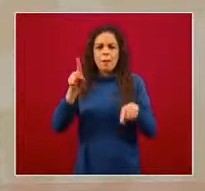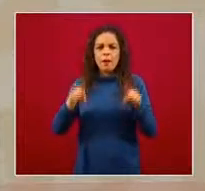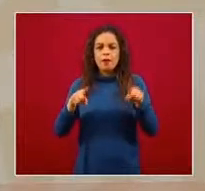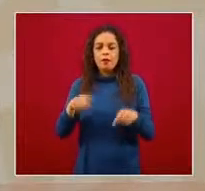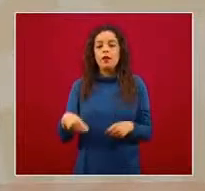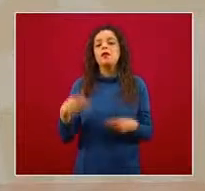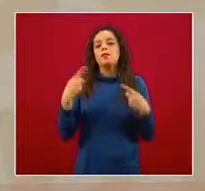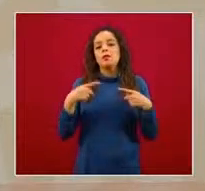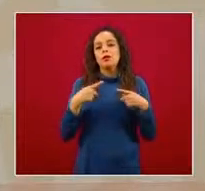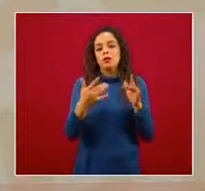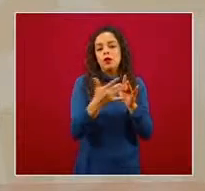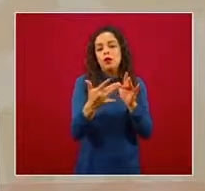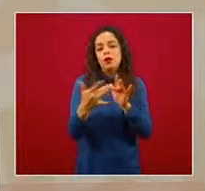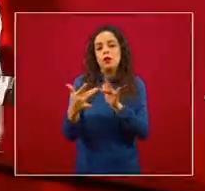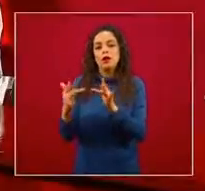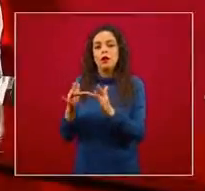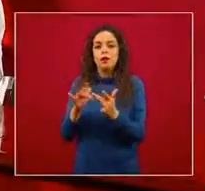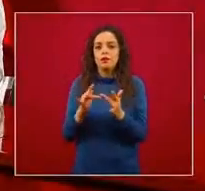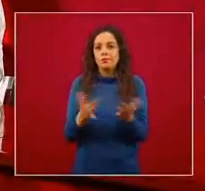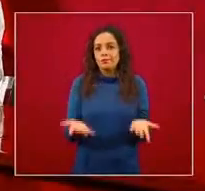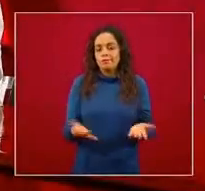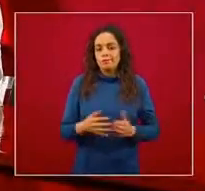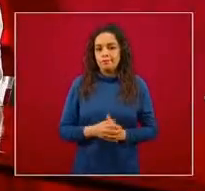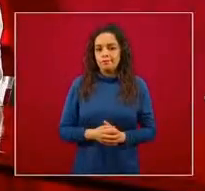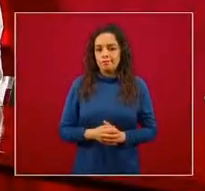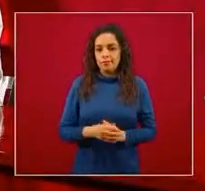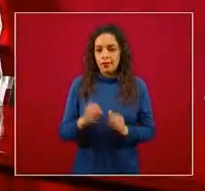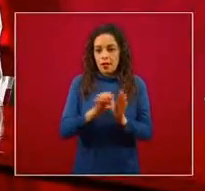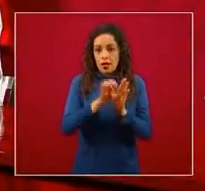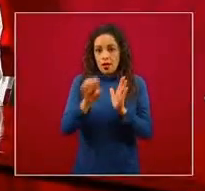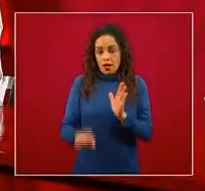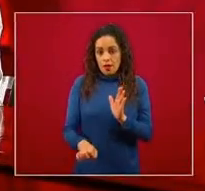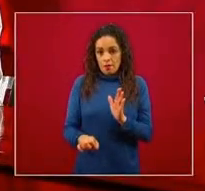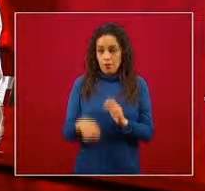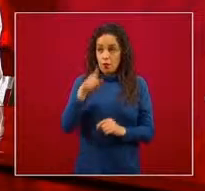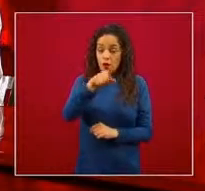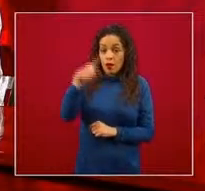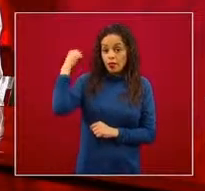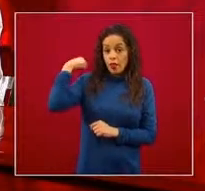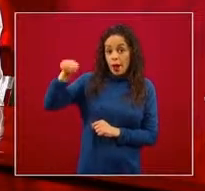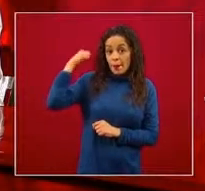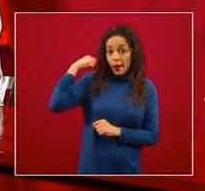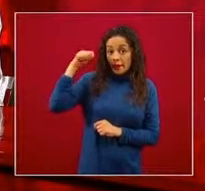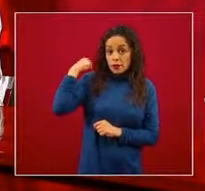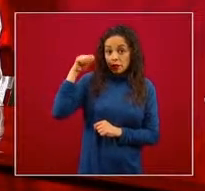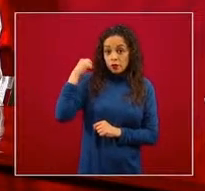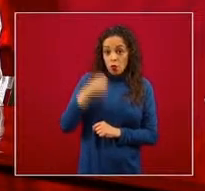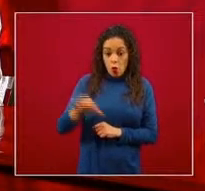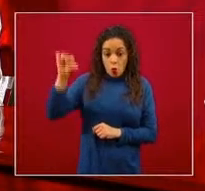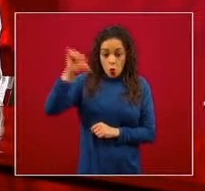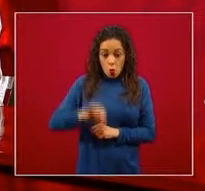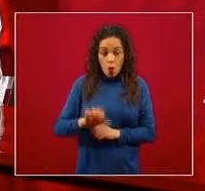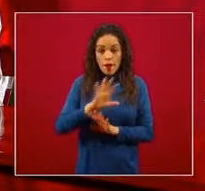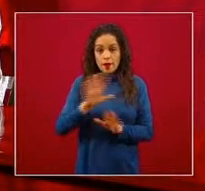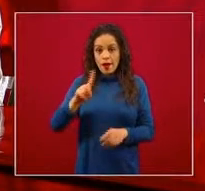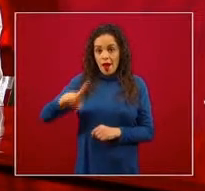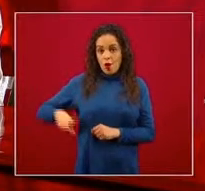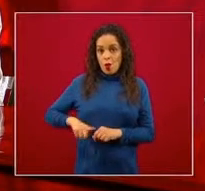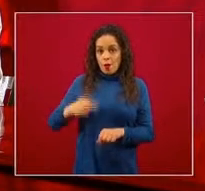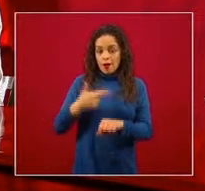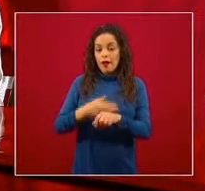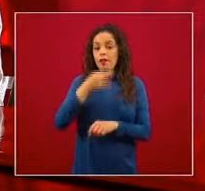the mechanism of the infection has to do with contact between people. So the state of